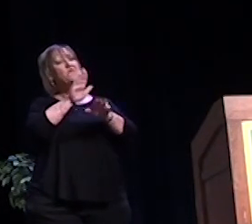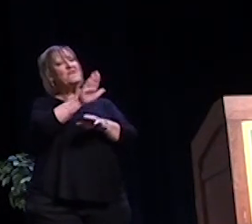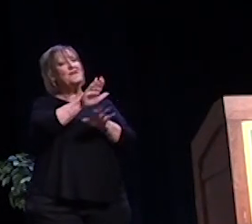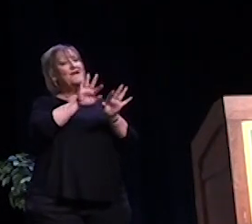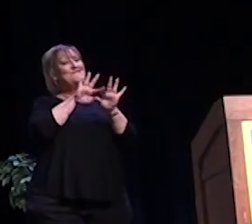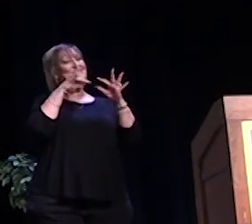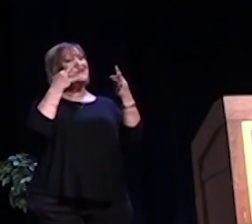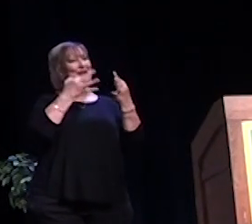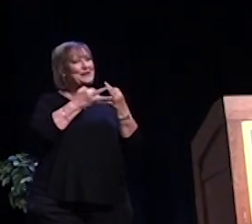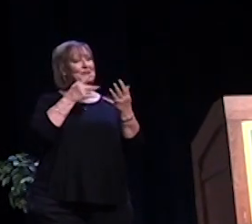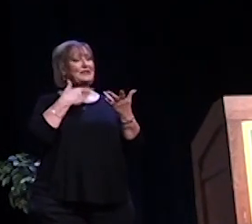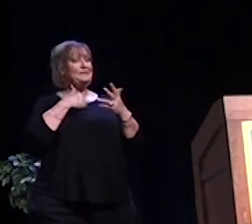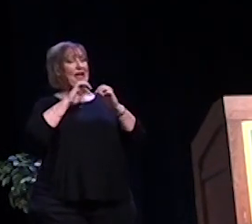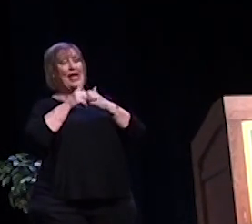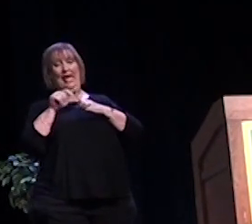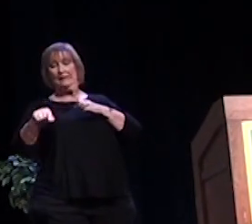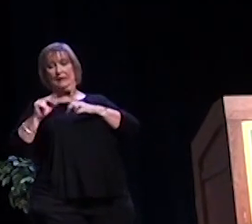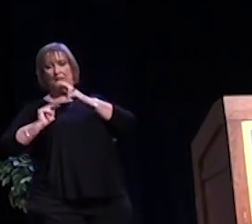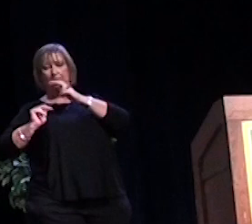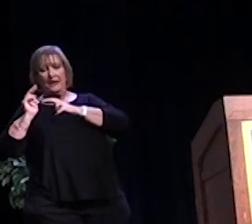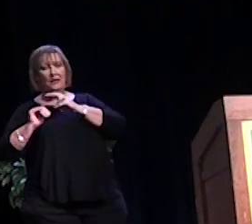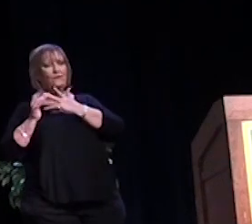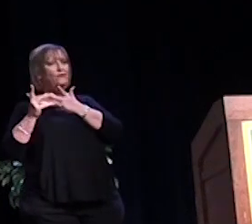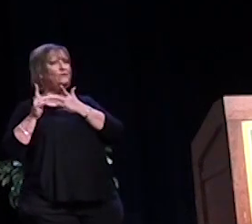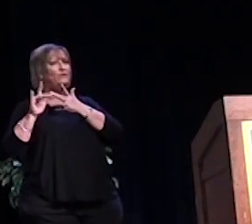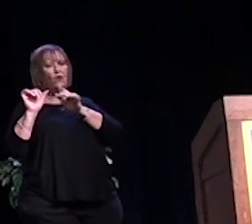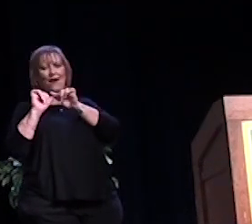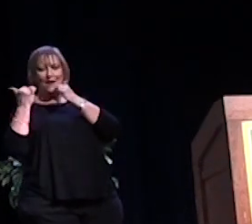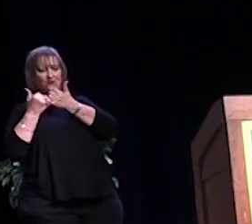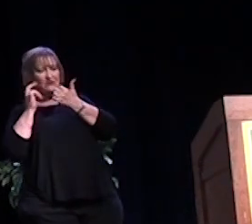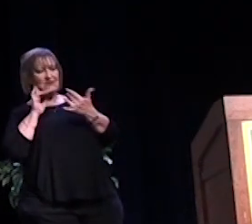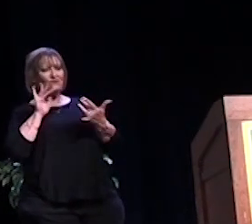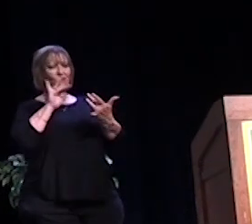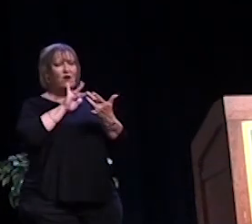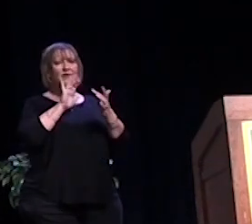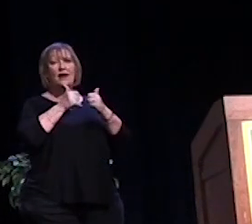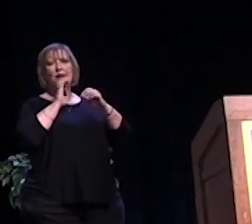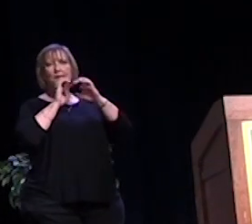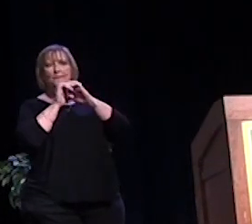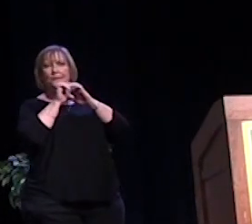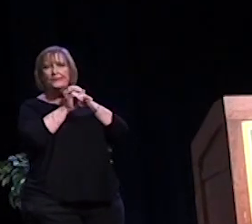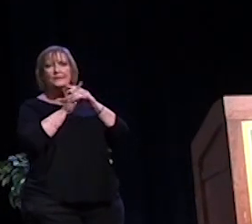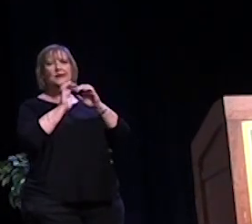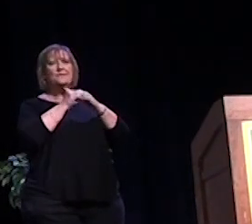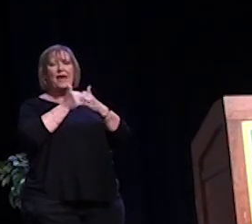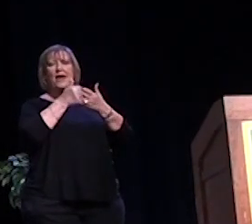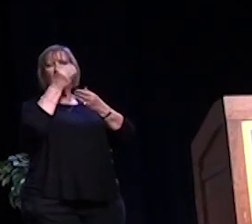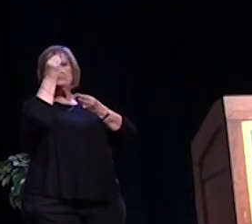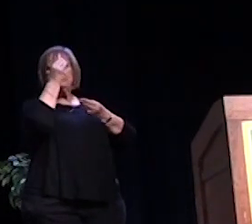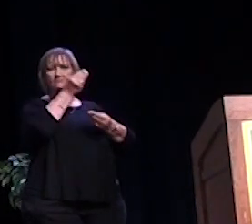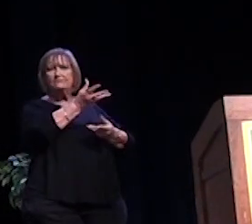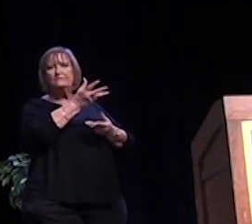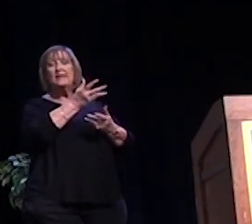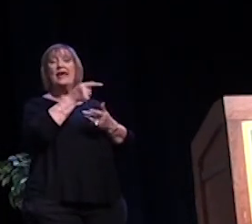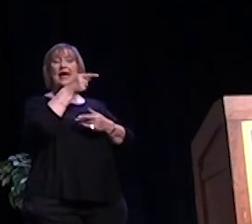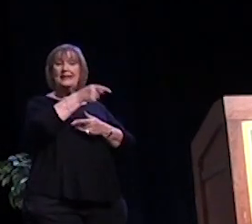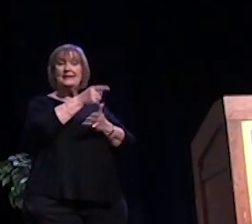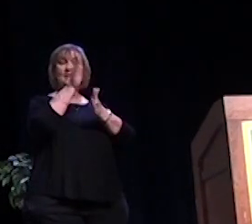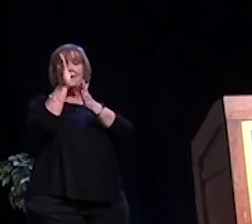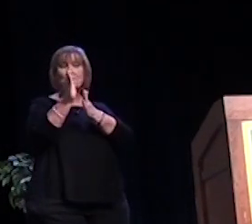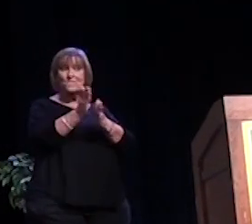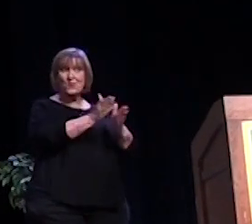understand how to communicate with those families and connect them with those needs beyond just the home. And we are making sure that they're prepared